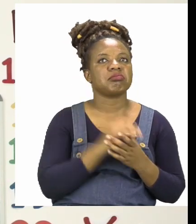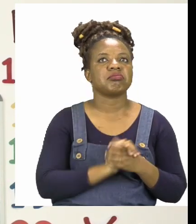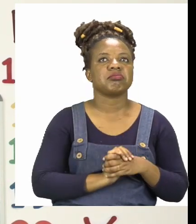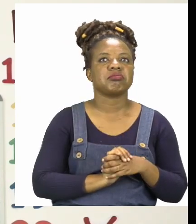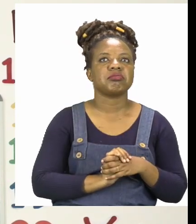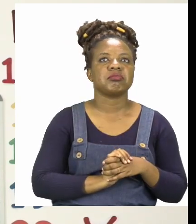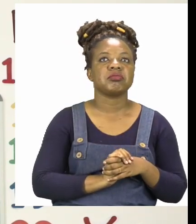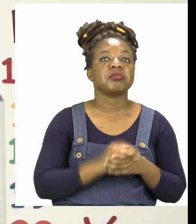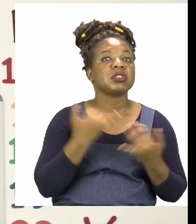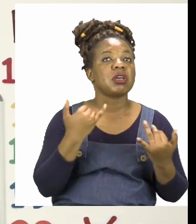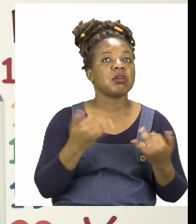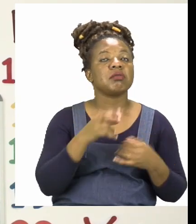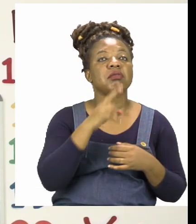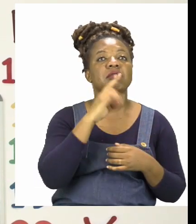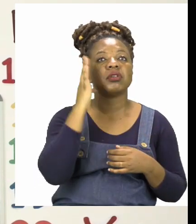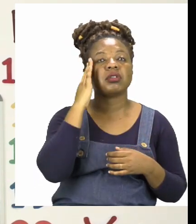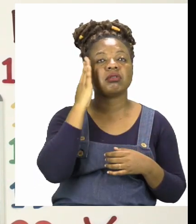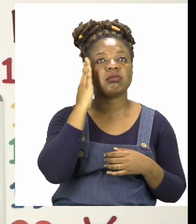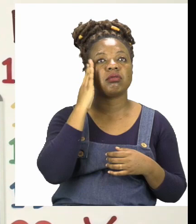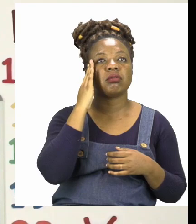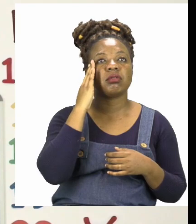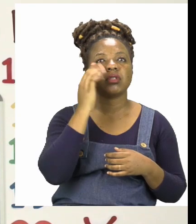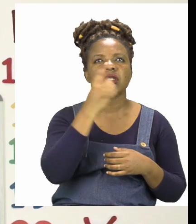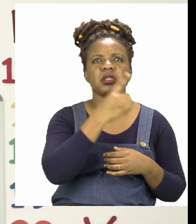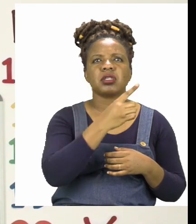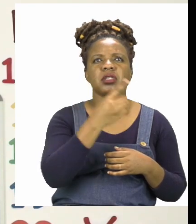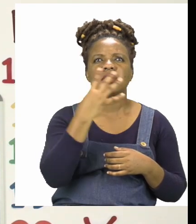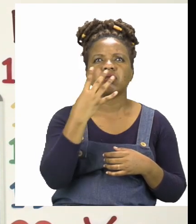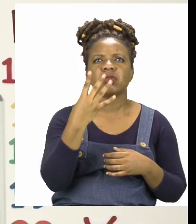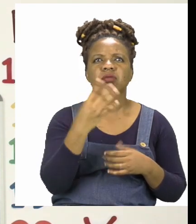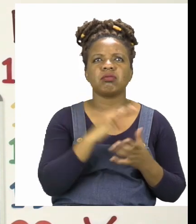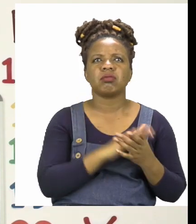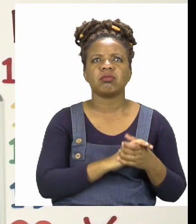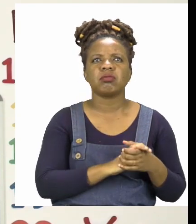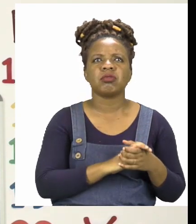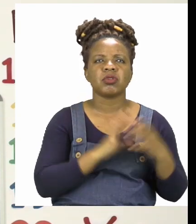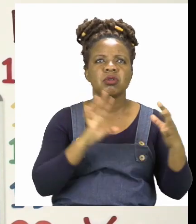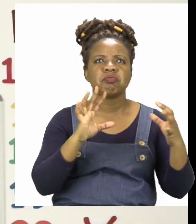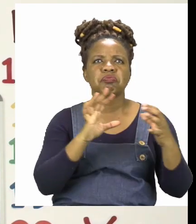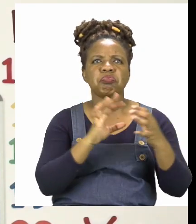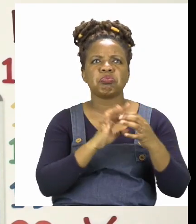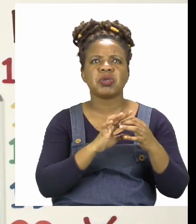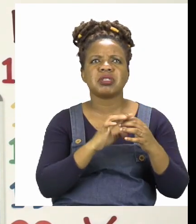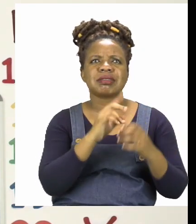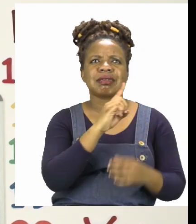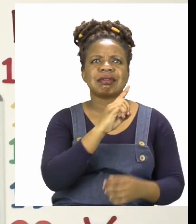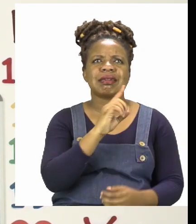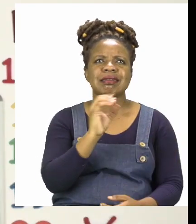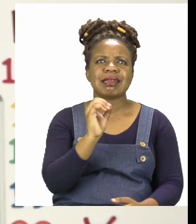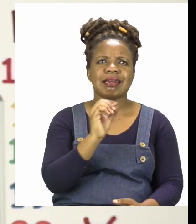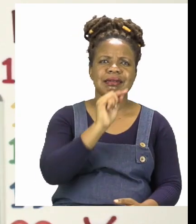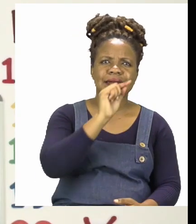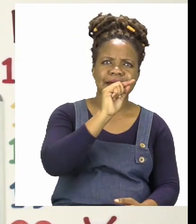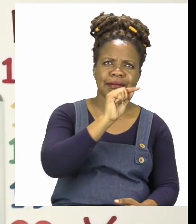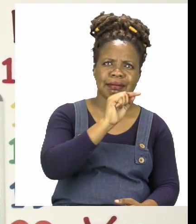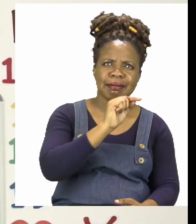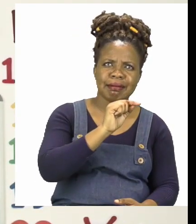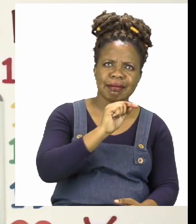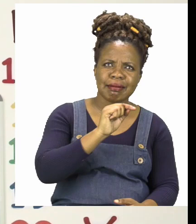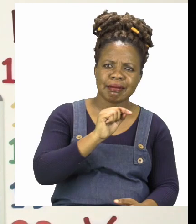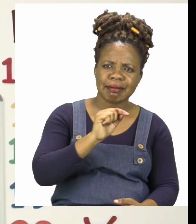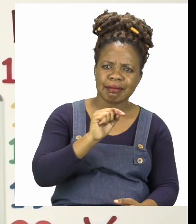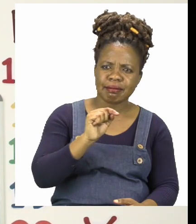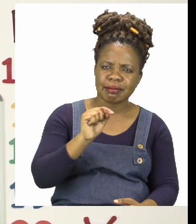Now that we know that our answer is 14, we need to match with a line to the answer 14. And